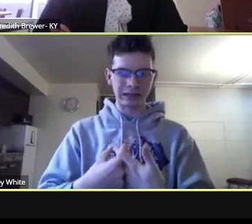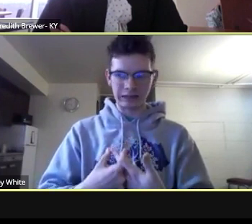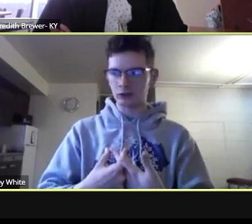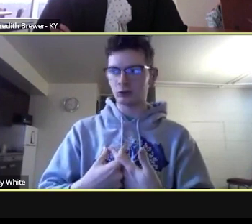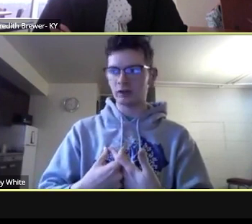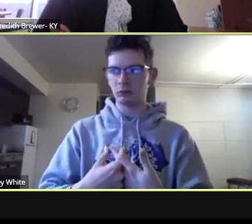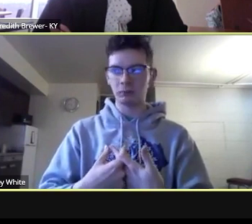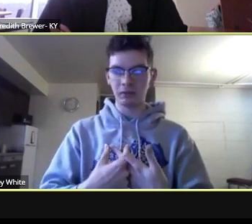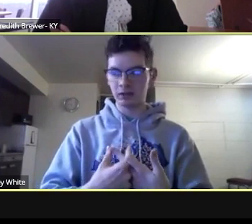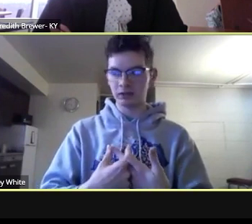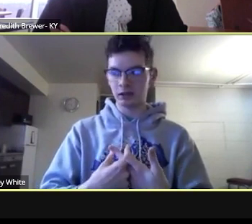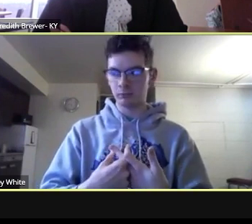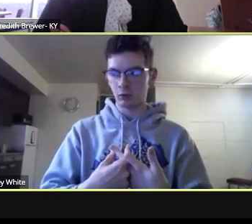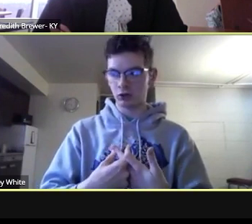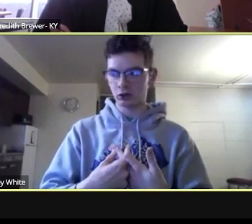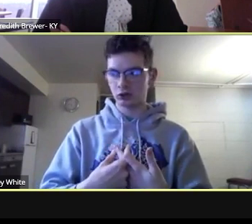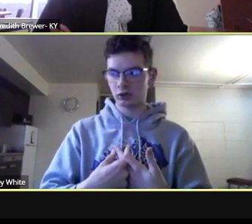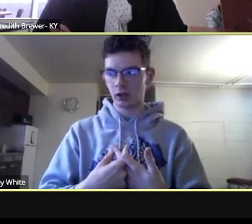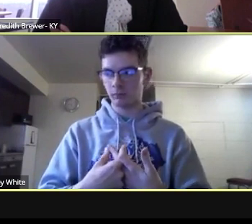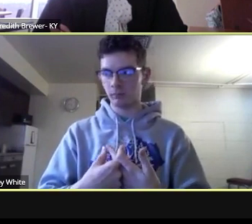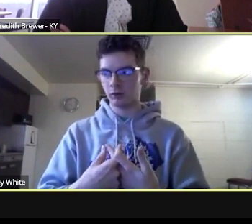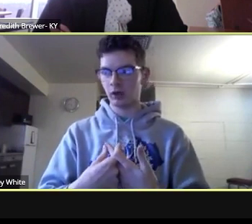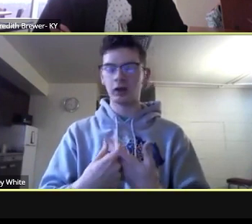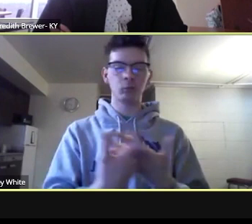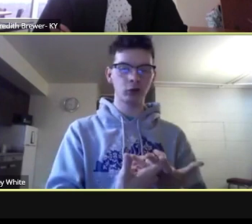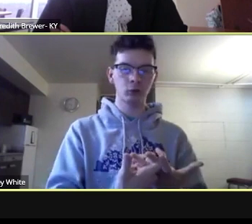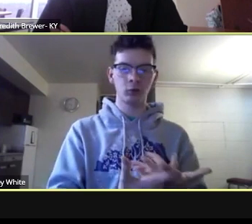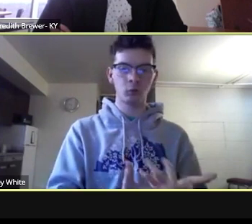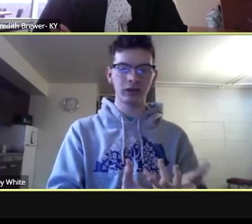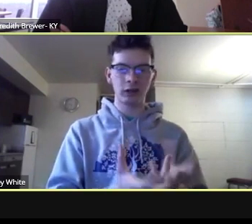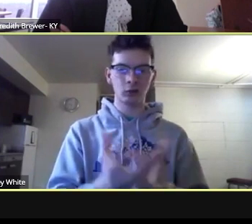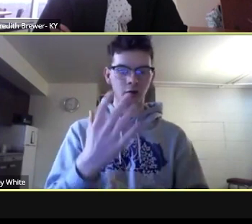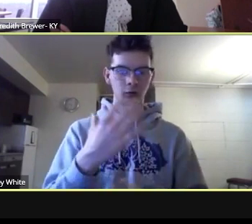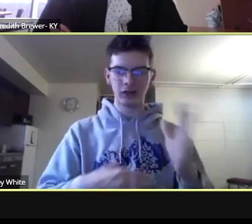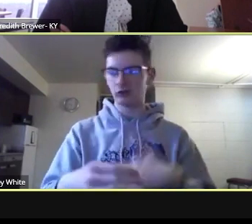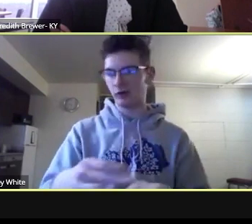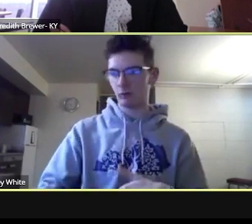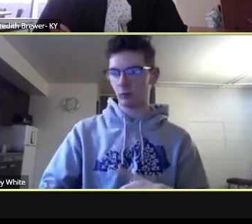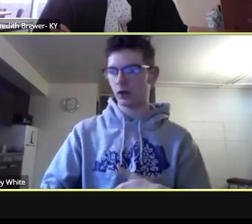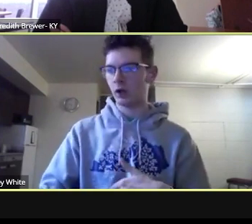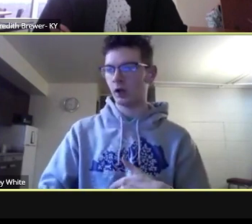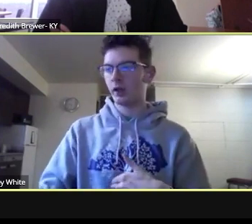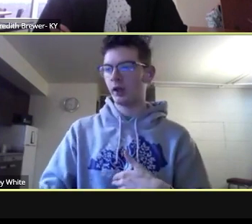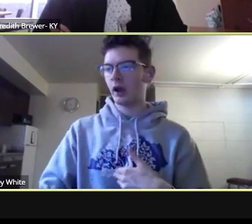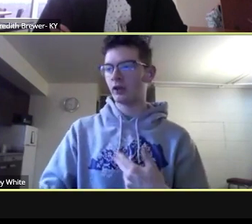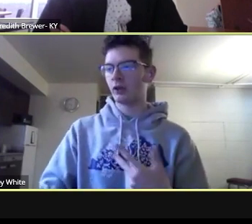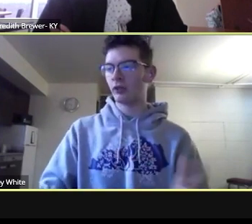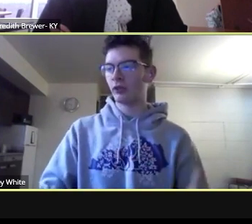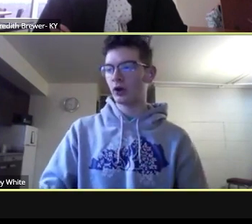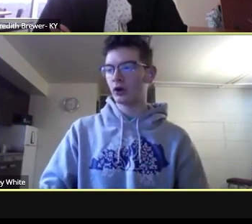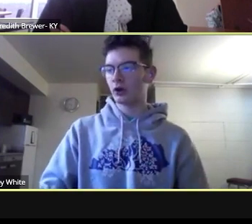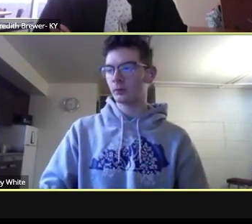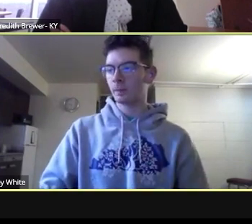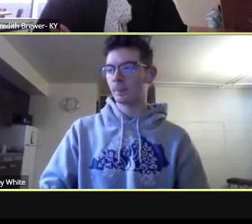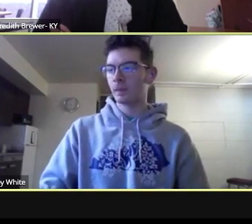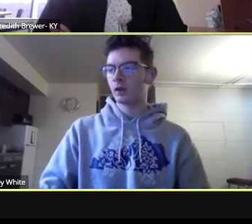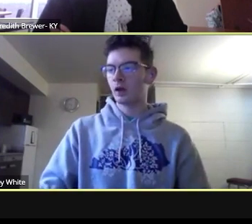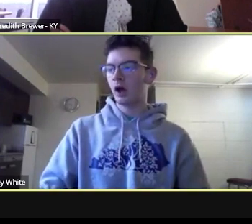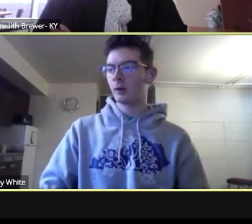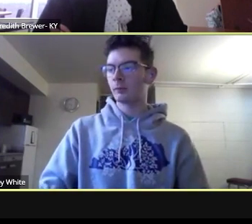or need to even meet in March? And if we do, then what dates work best for everyone? And then